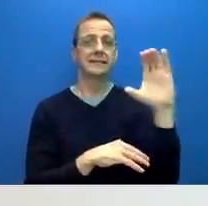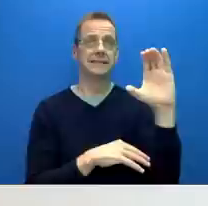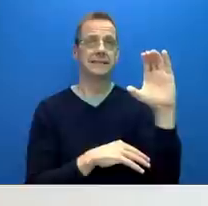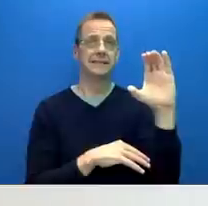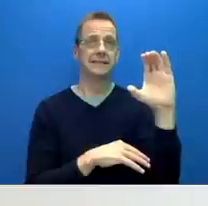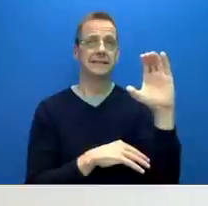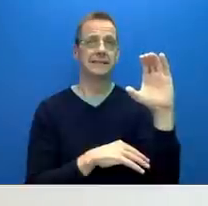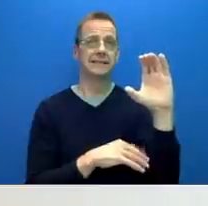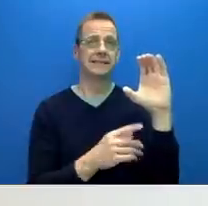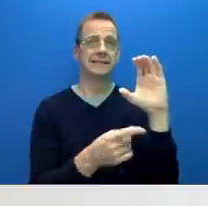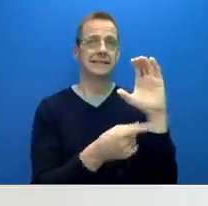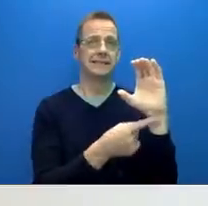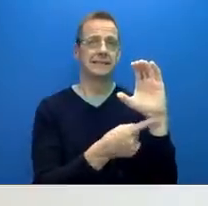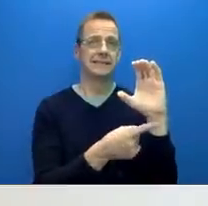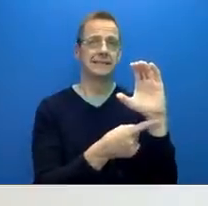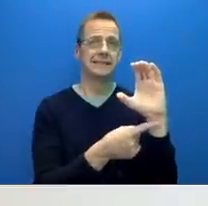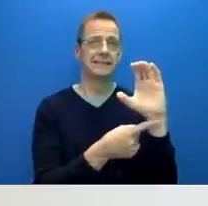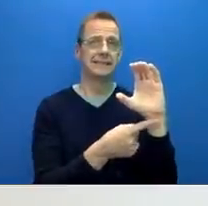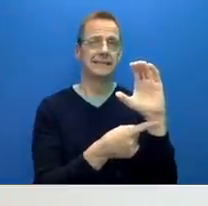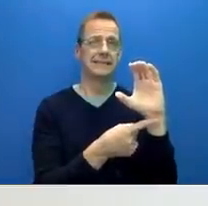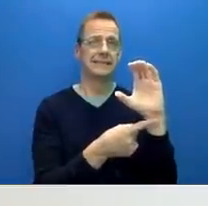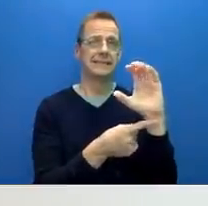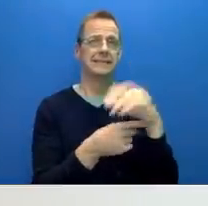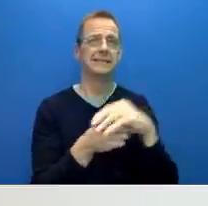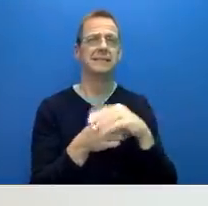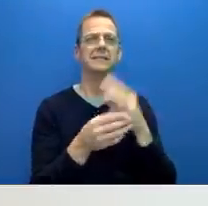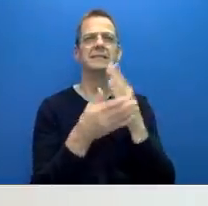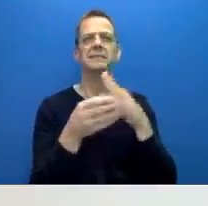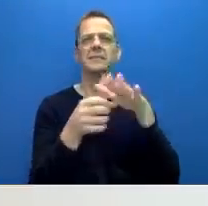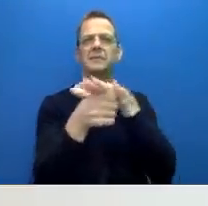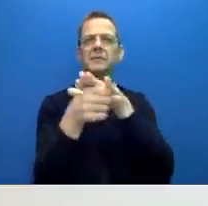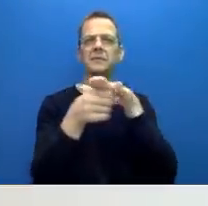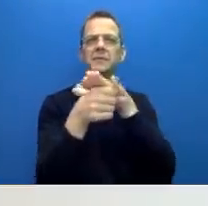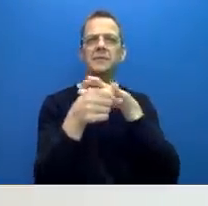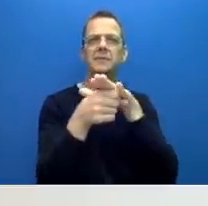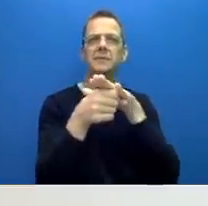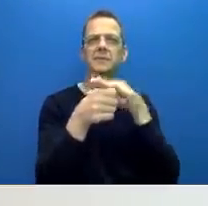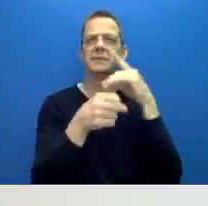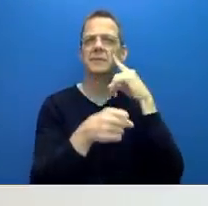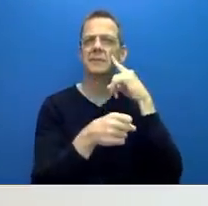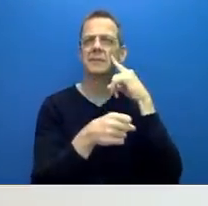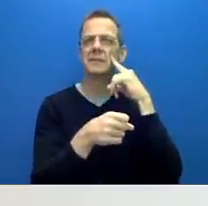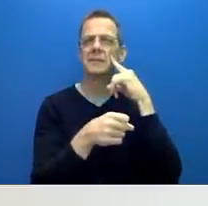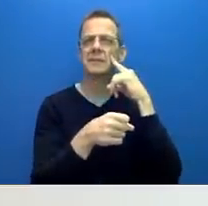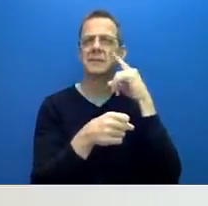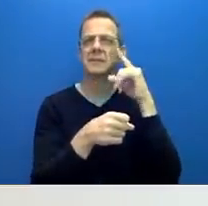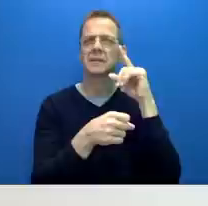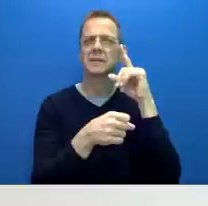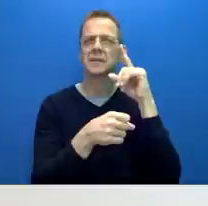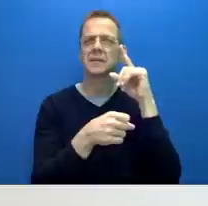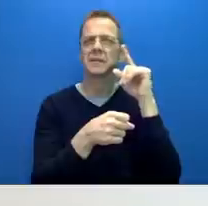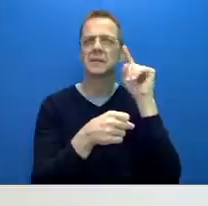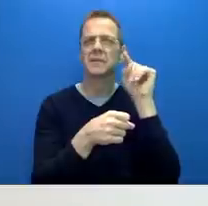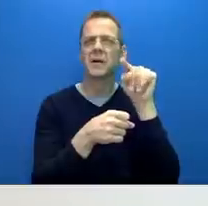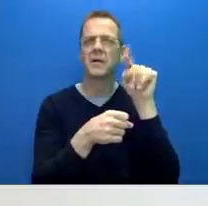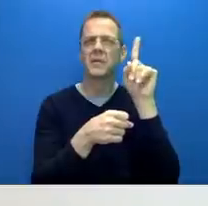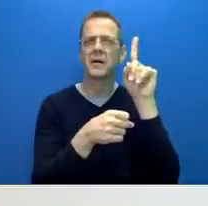in research and literature, and so we've seen between 0.1%, sometimes as